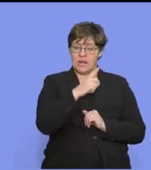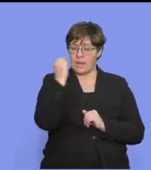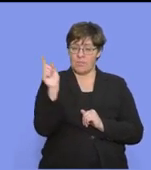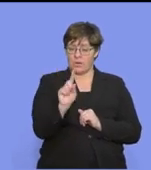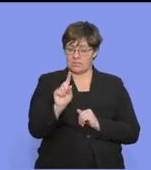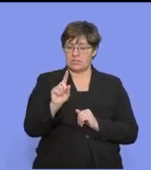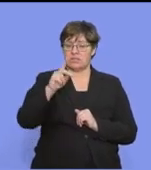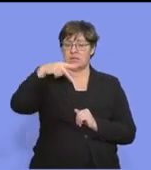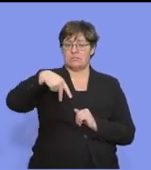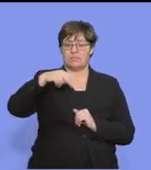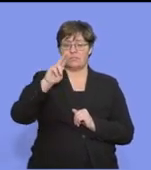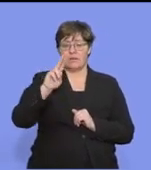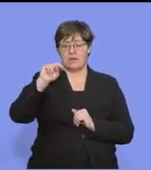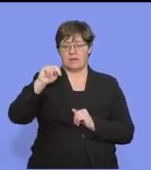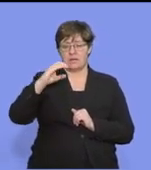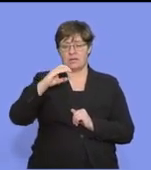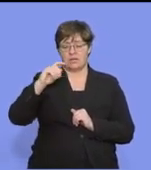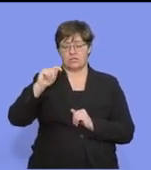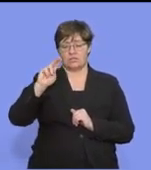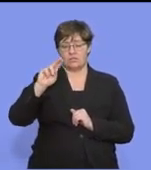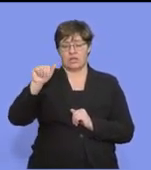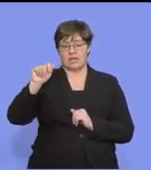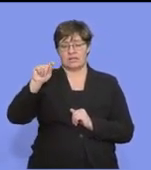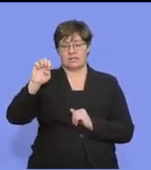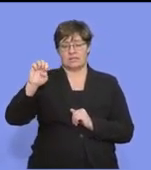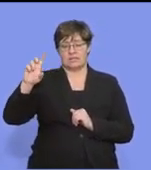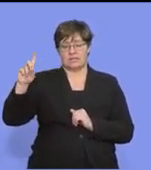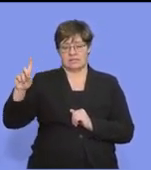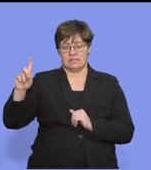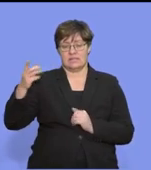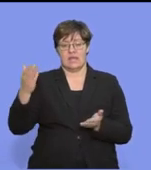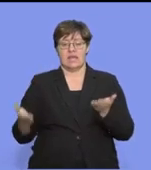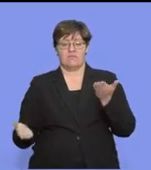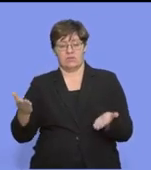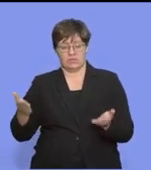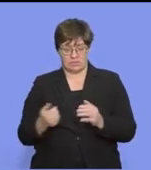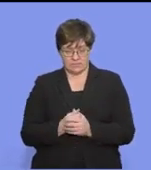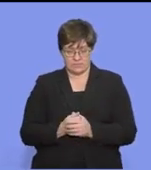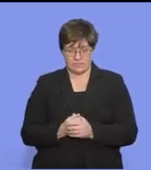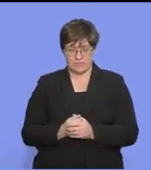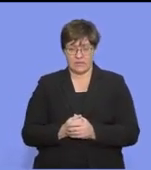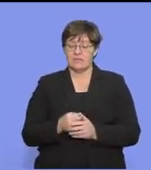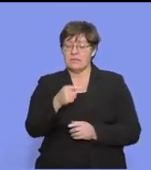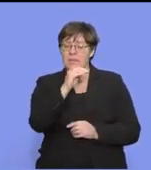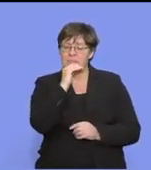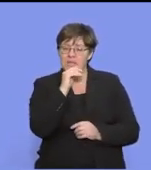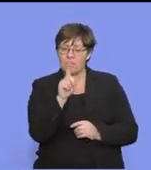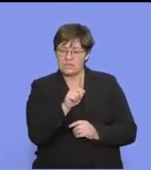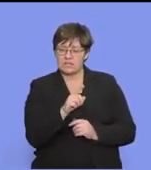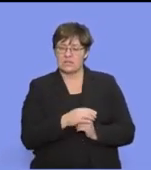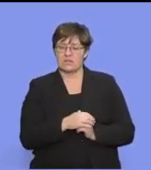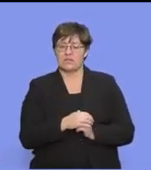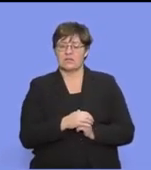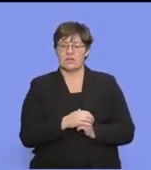of evolution, and that is called punctuated equilibrium. And earlier I said, let's have a look. So